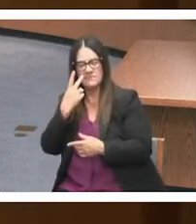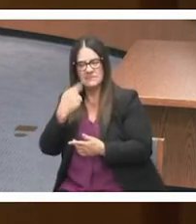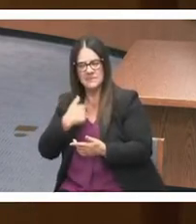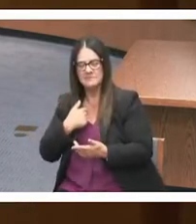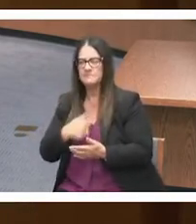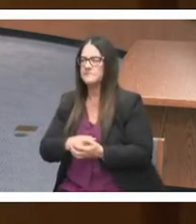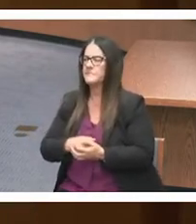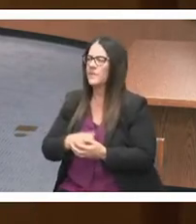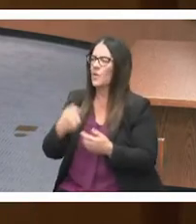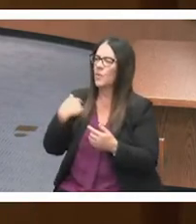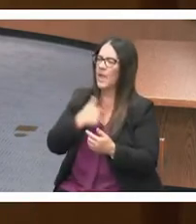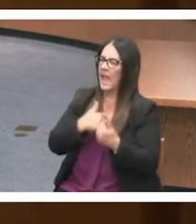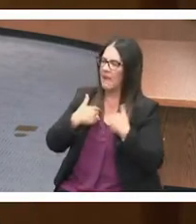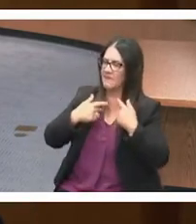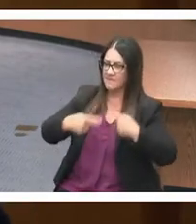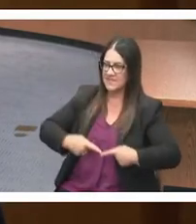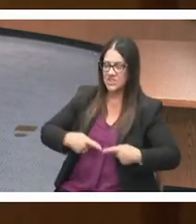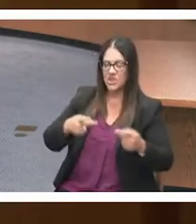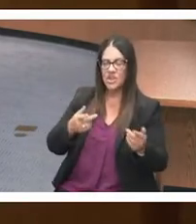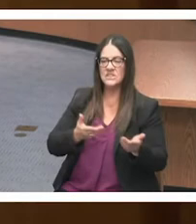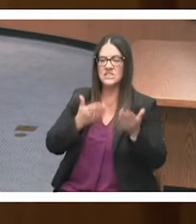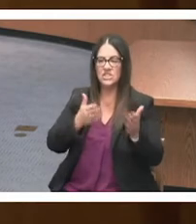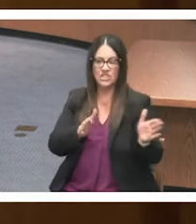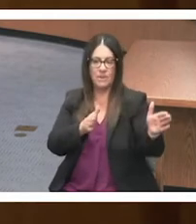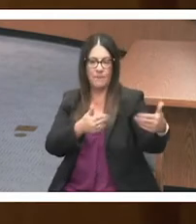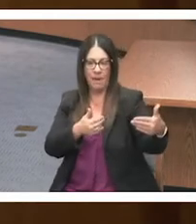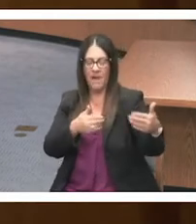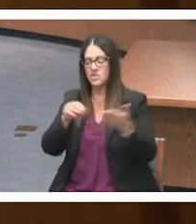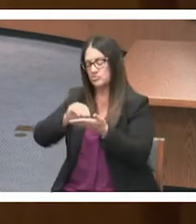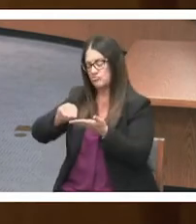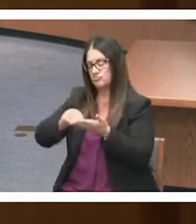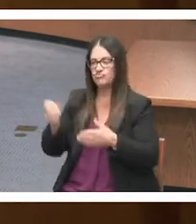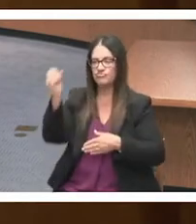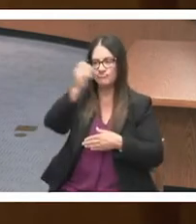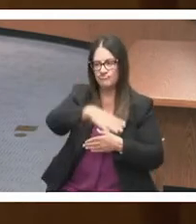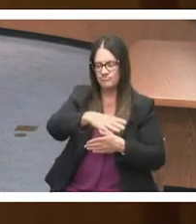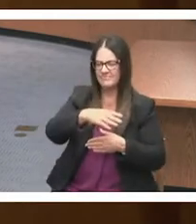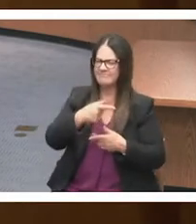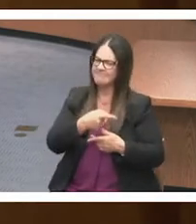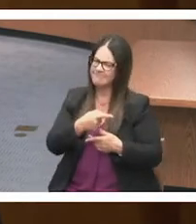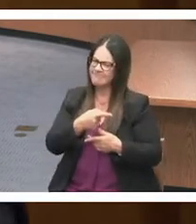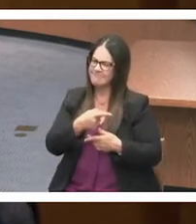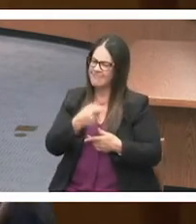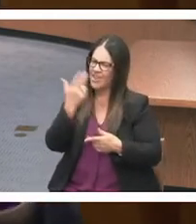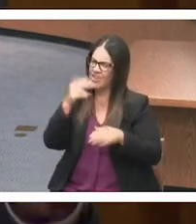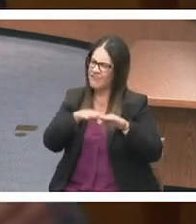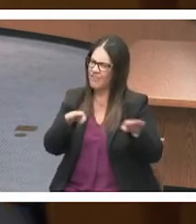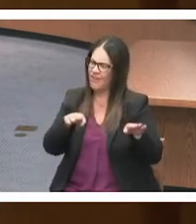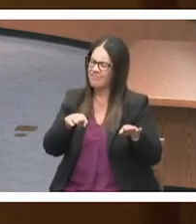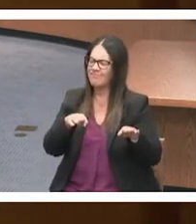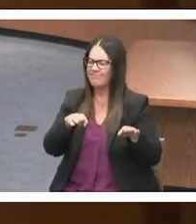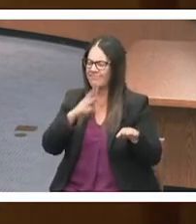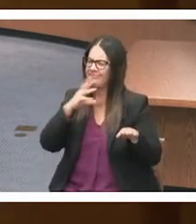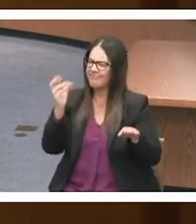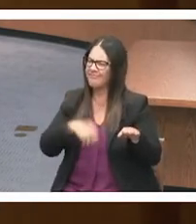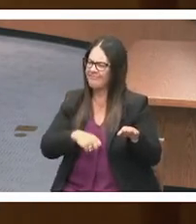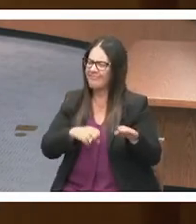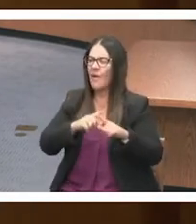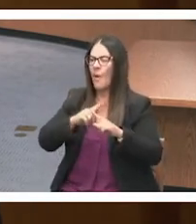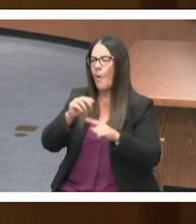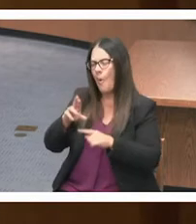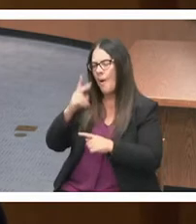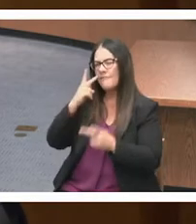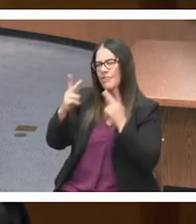both a physical suggestion box, which is seeming really outdated, on the 13th floor, but also a virtual suggestion box that